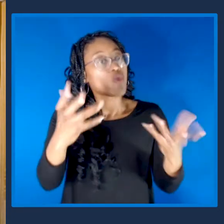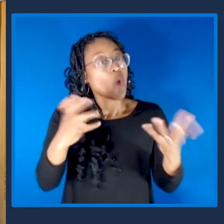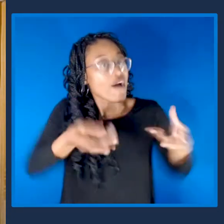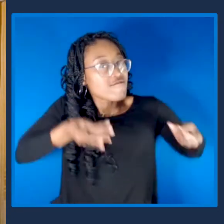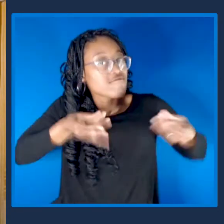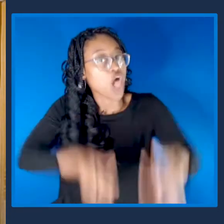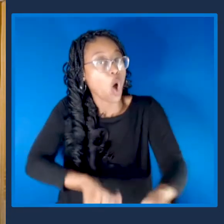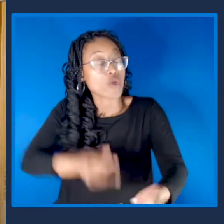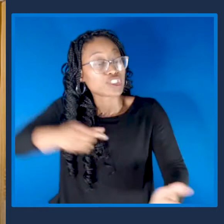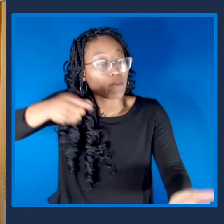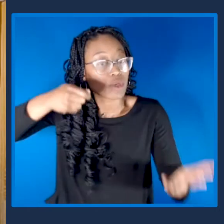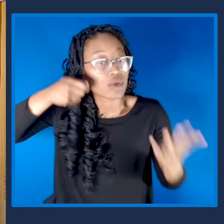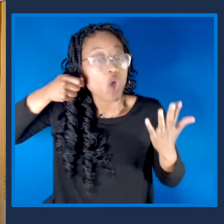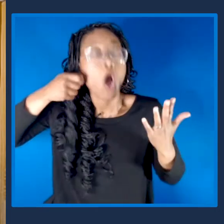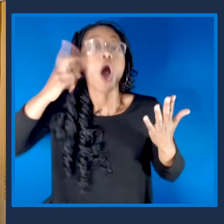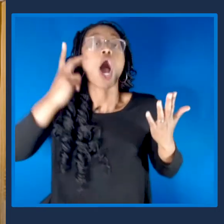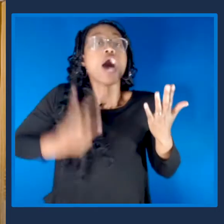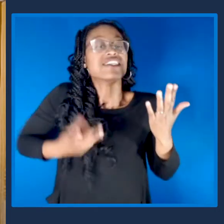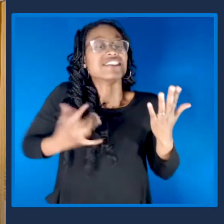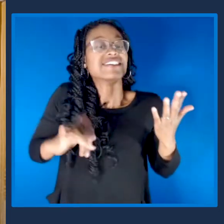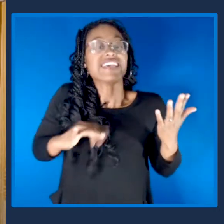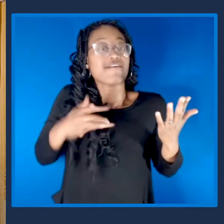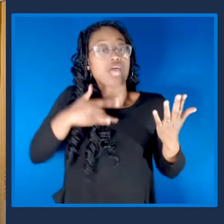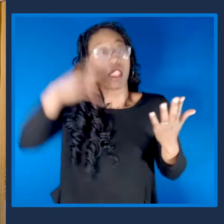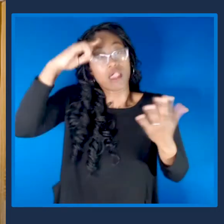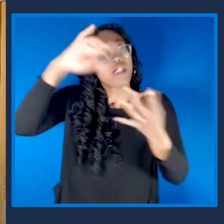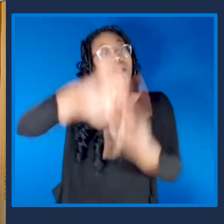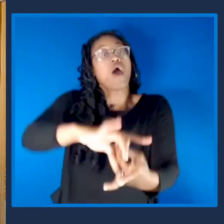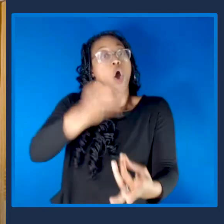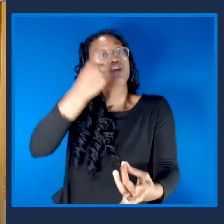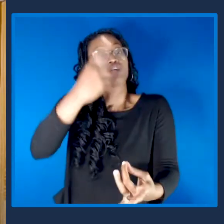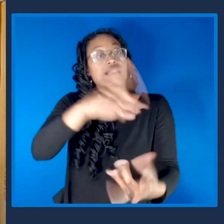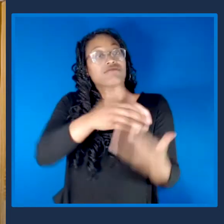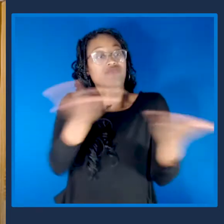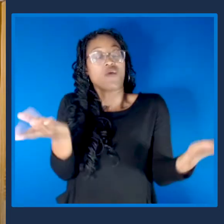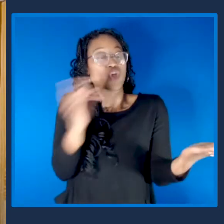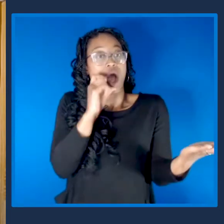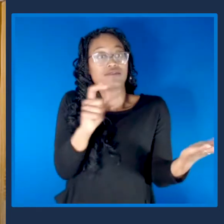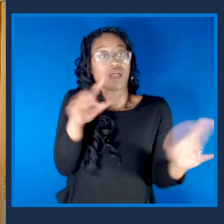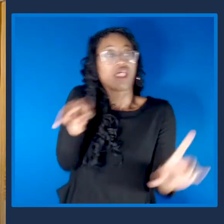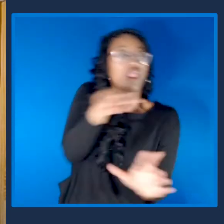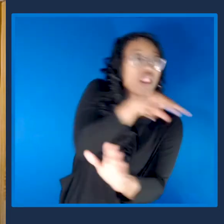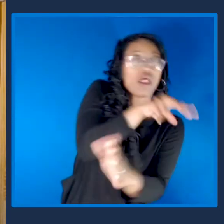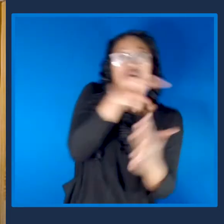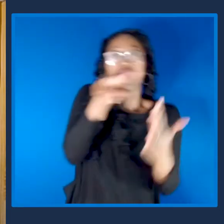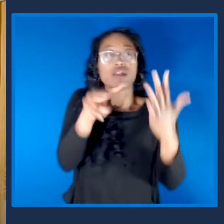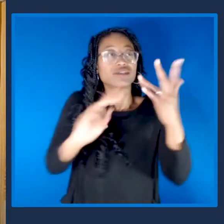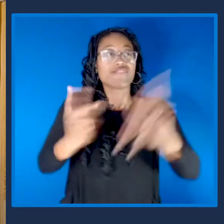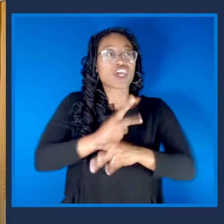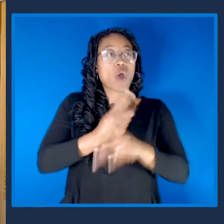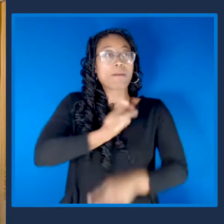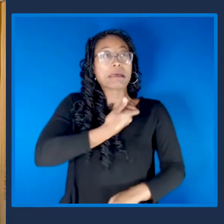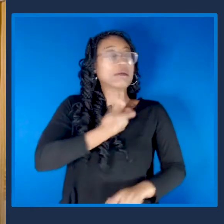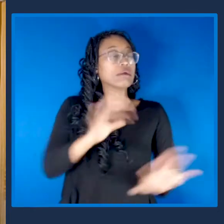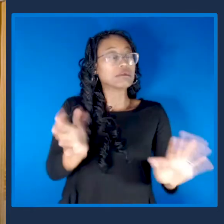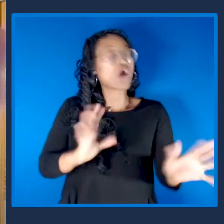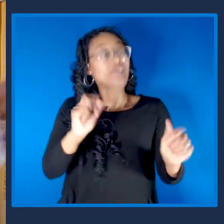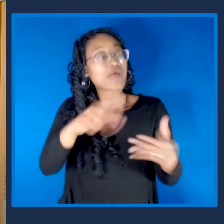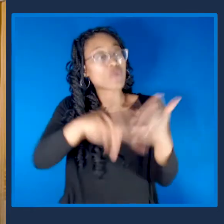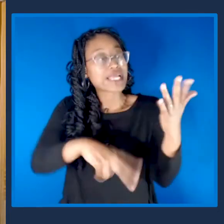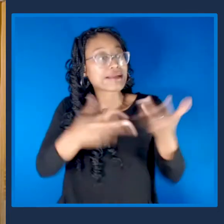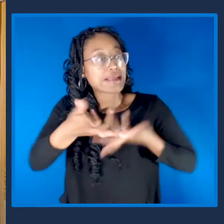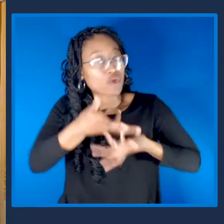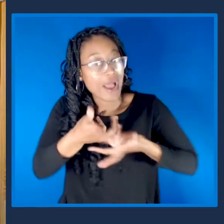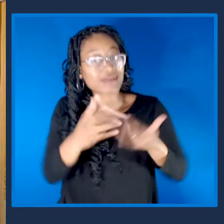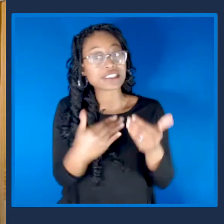zoom in, so people don't have to scroll or pan in multiple directions to read and interact. So using responsive design here to